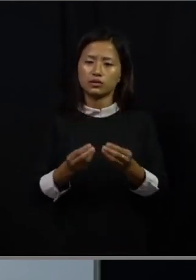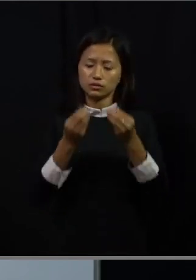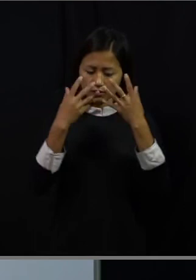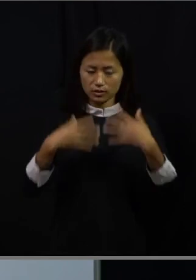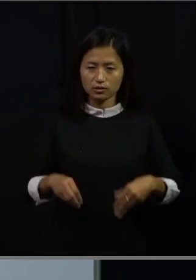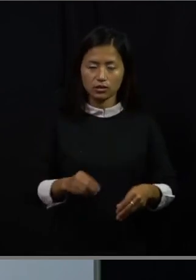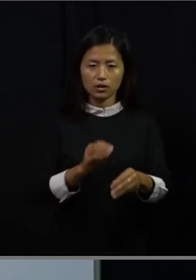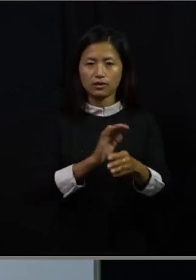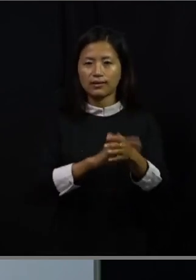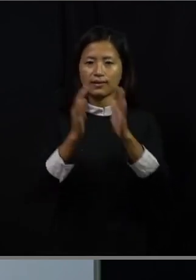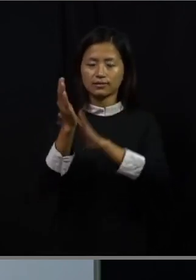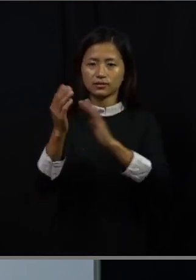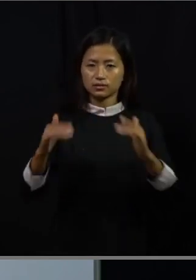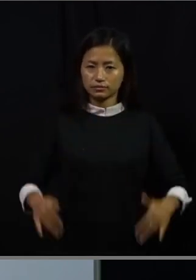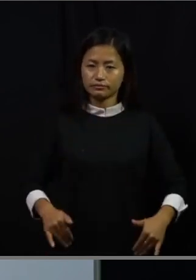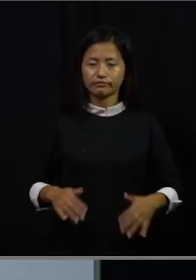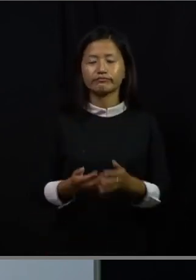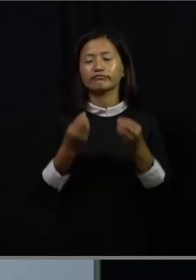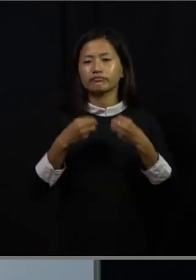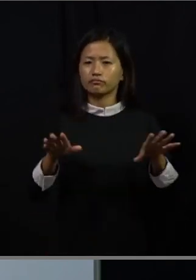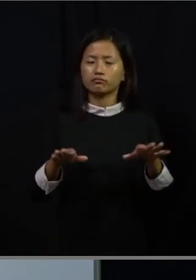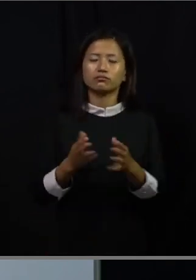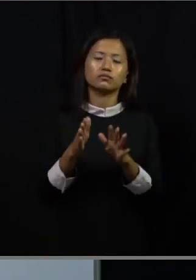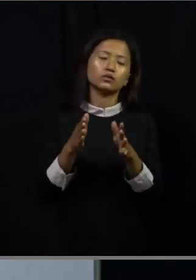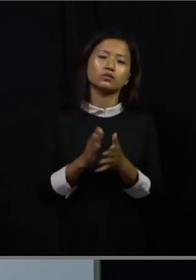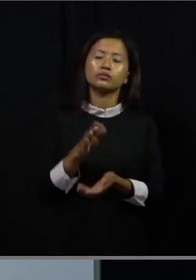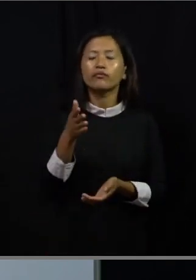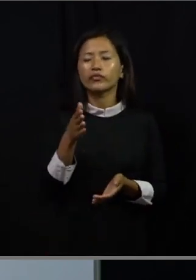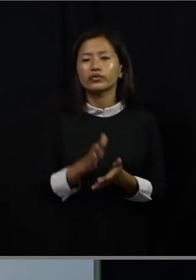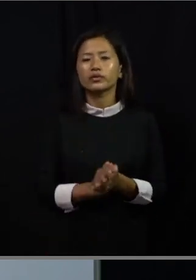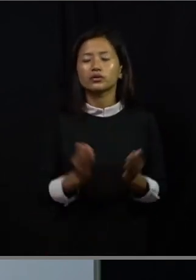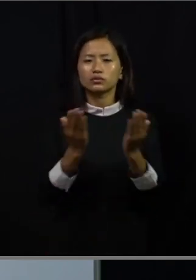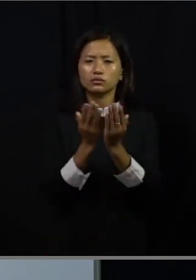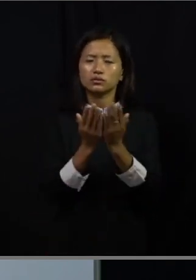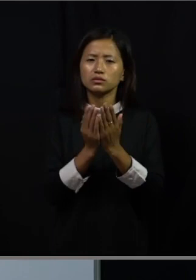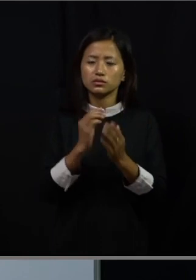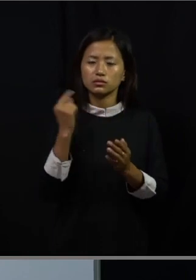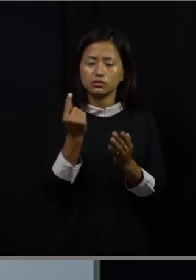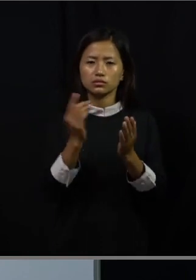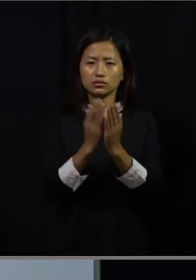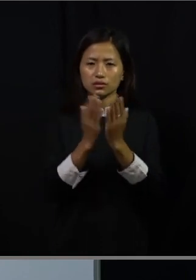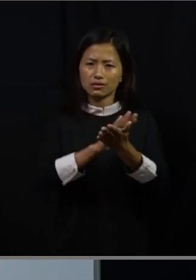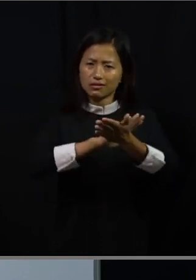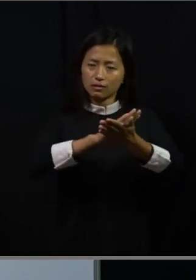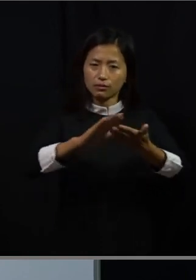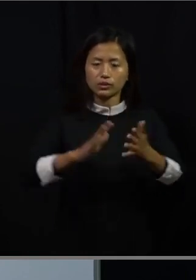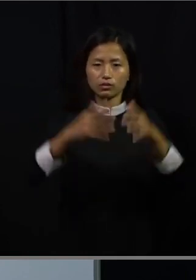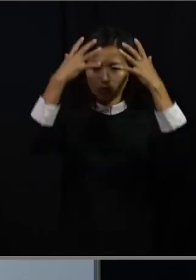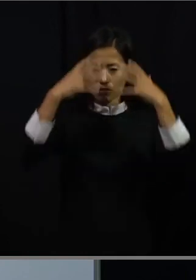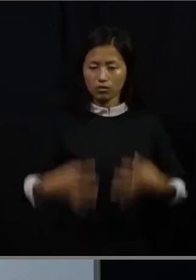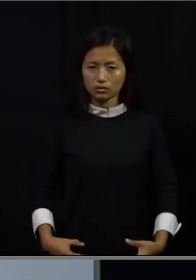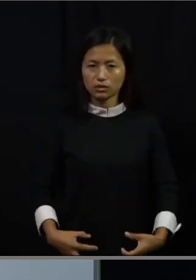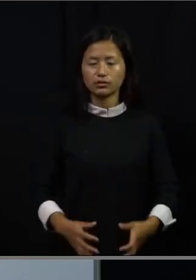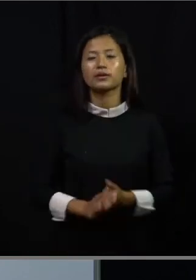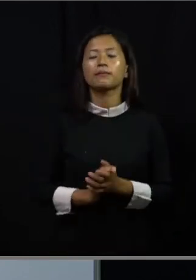leave the others. You study completely, the whole human body. In the same way, okay, it studies the complete,